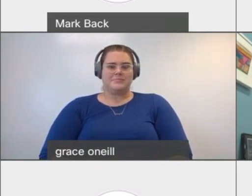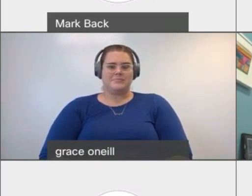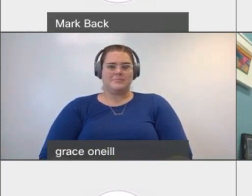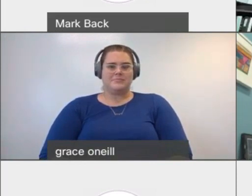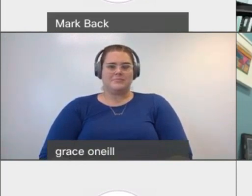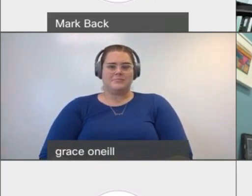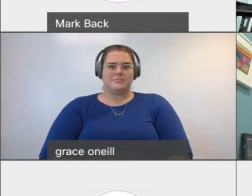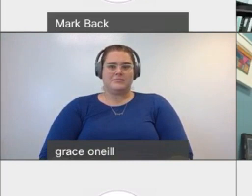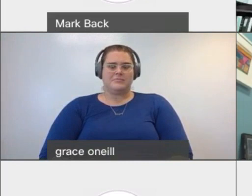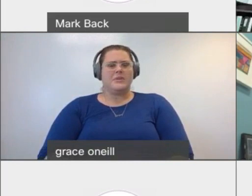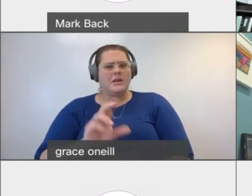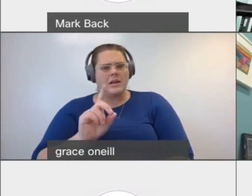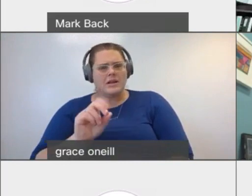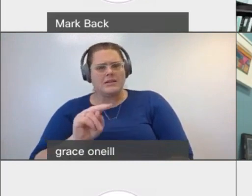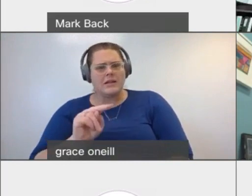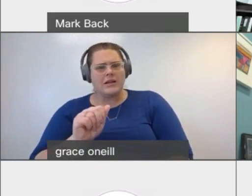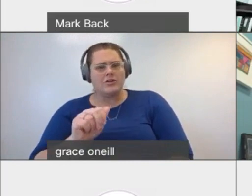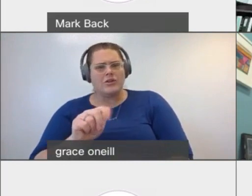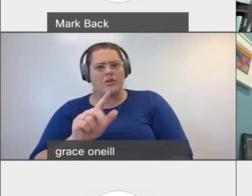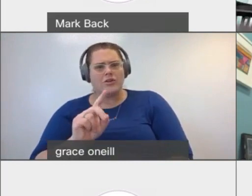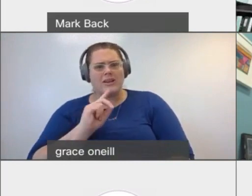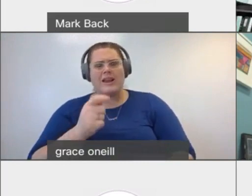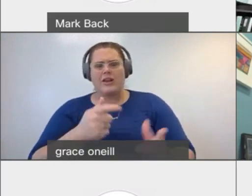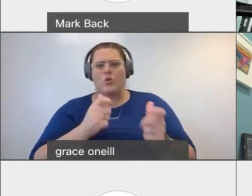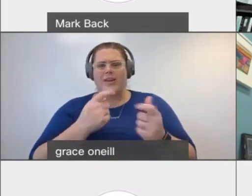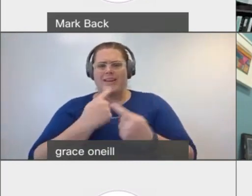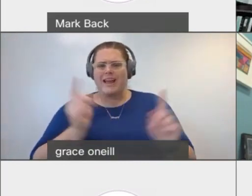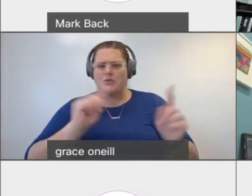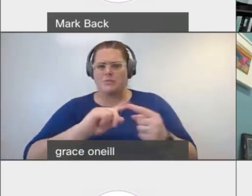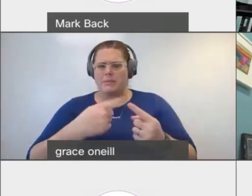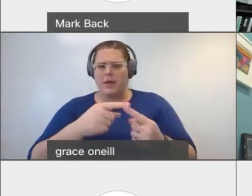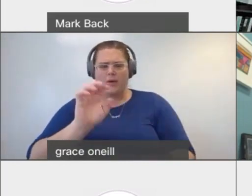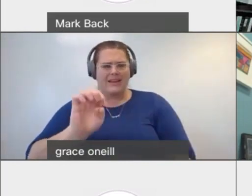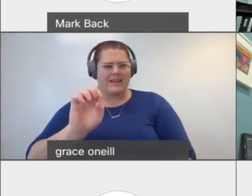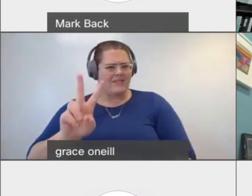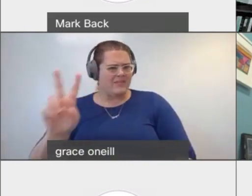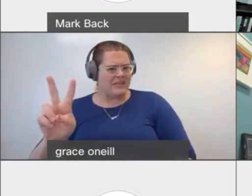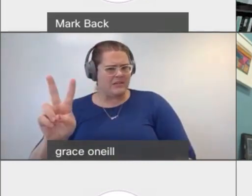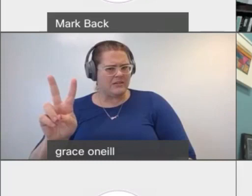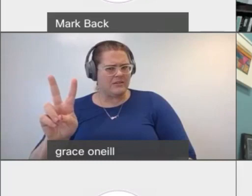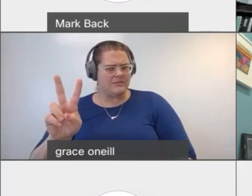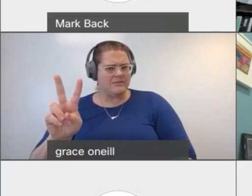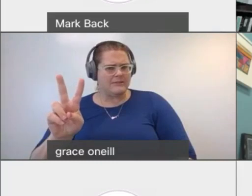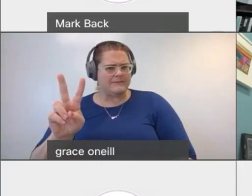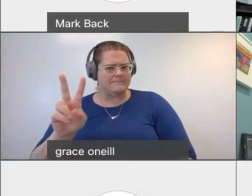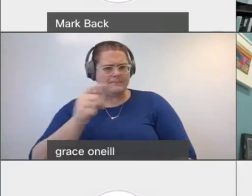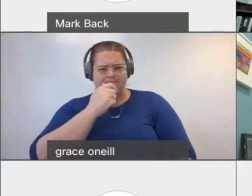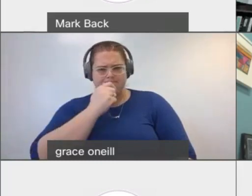Donald had a quick announcement to make regarding EVV. I'm not sure if he's a panelist.